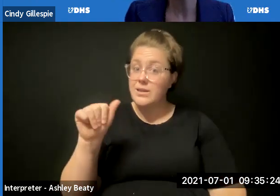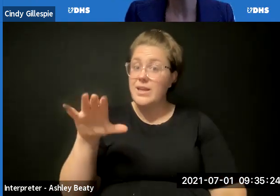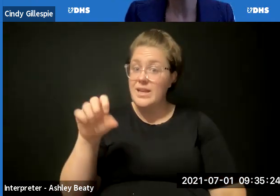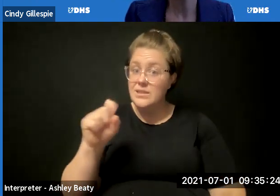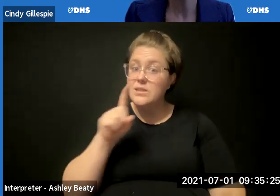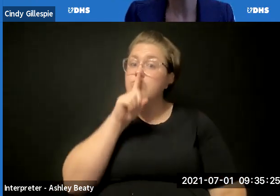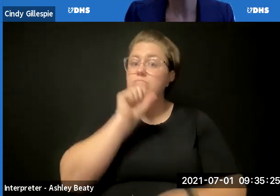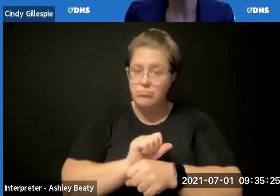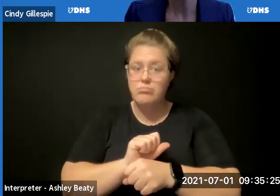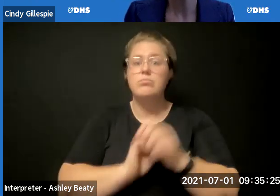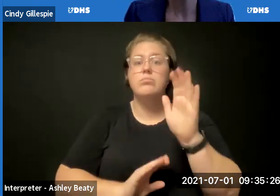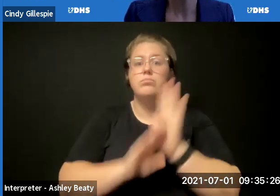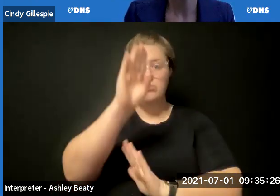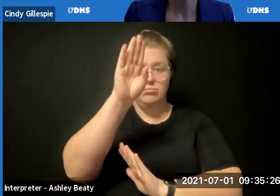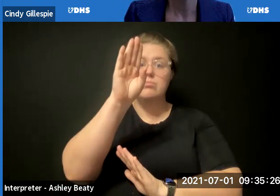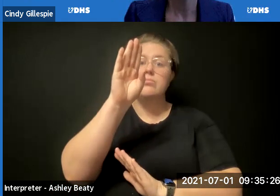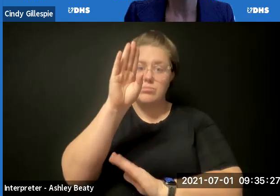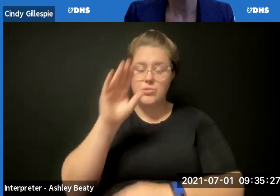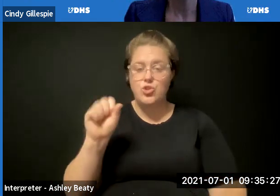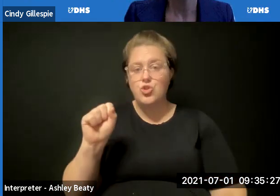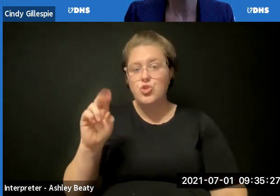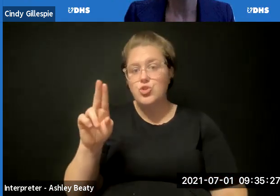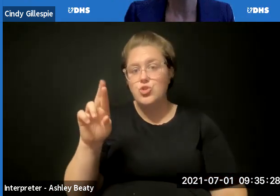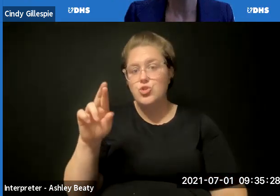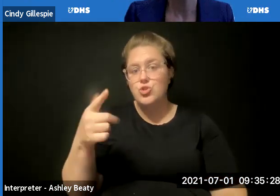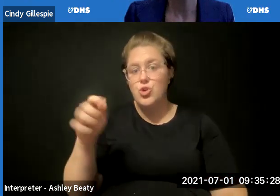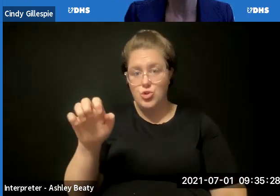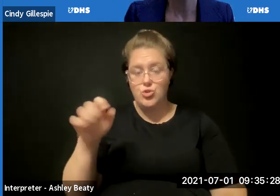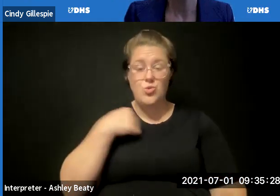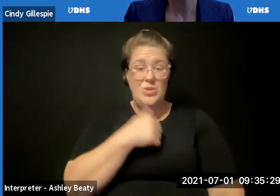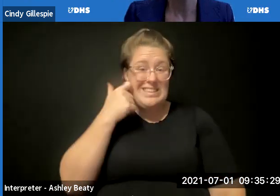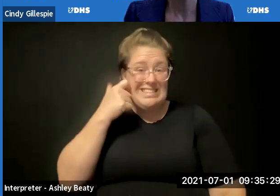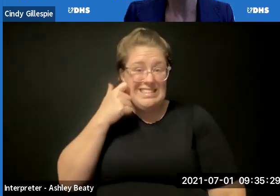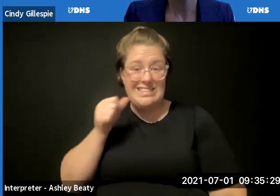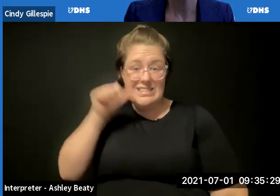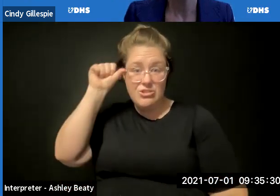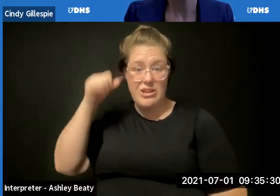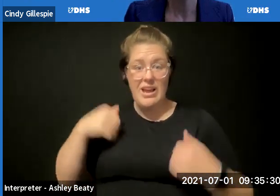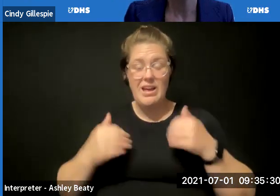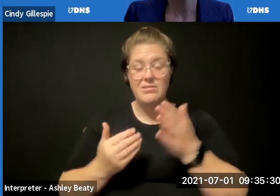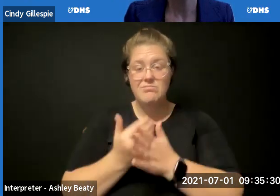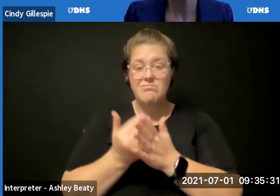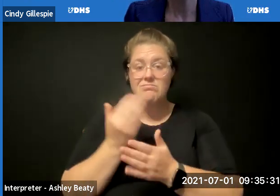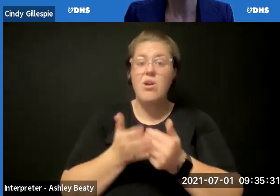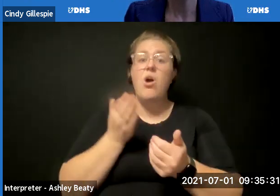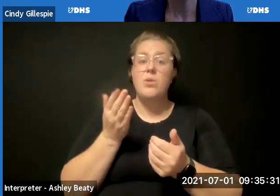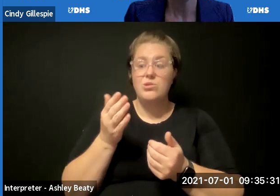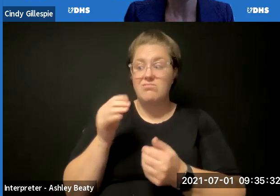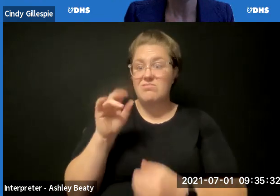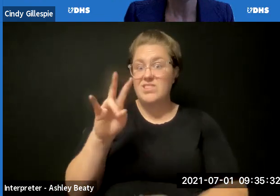the highest reported number of cases in about 3 to 4 months. We had nearly 700 new cases that were reported